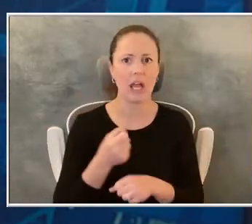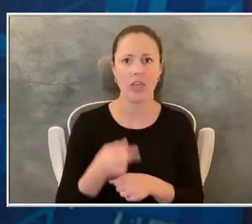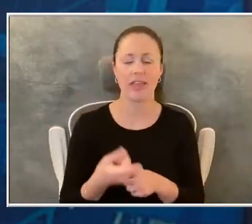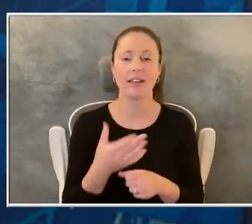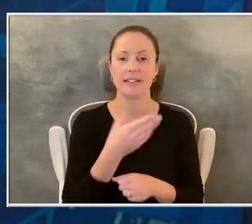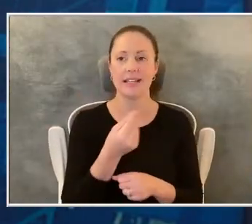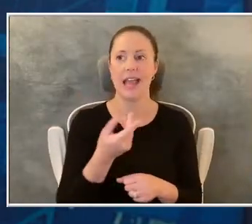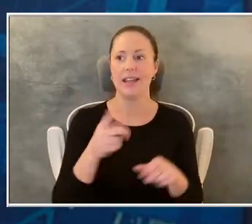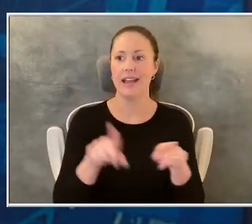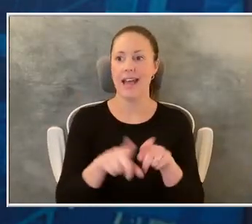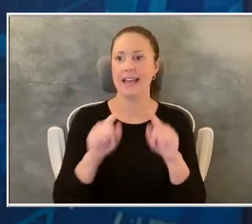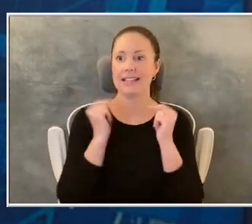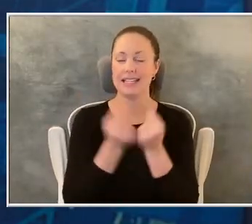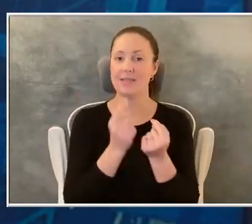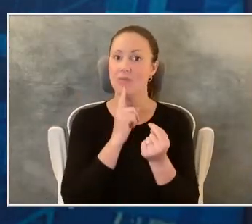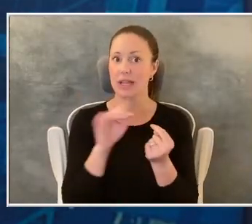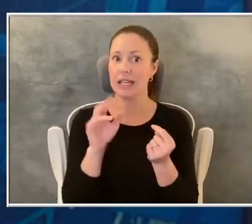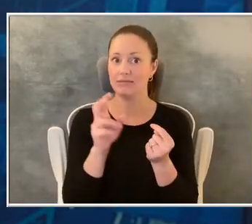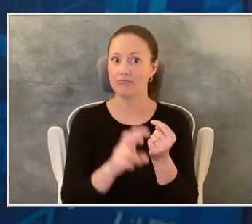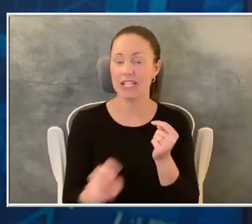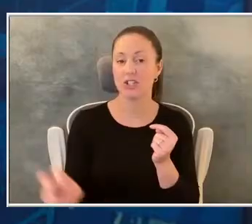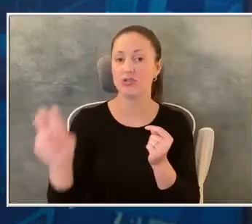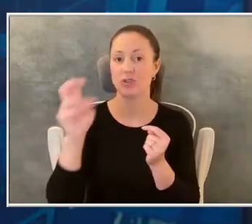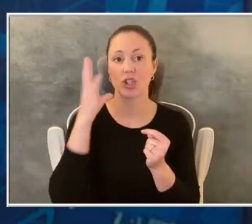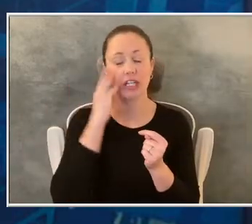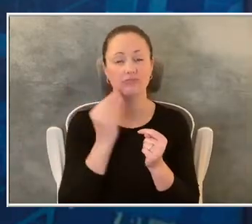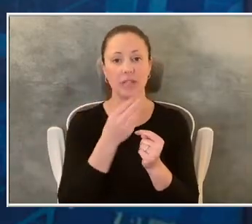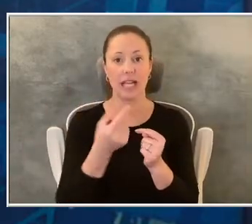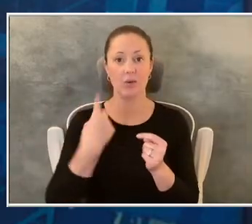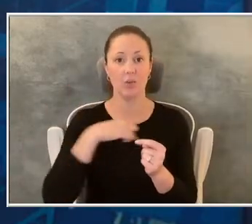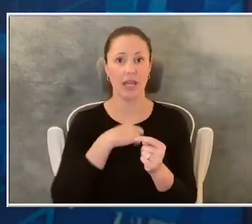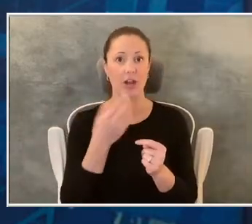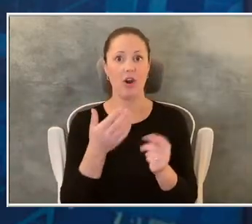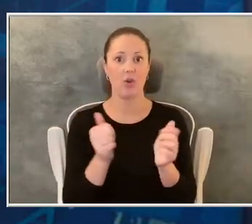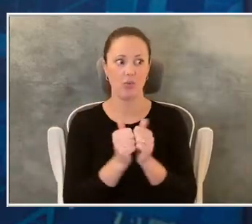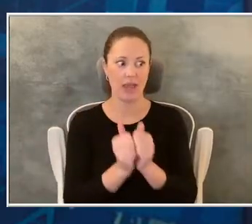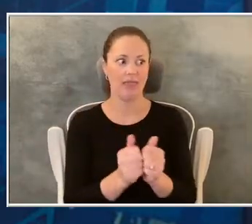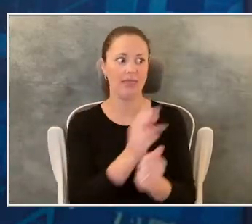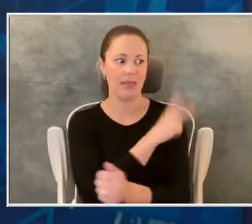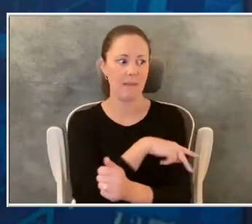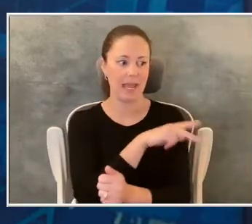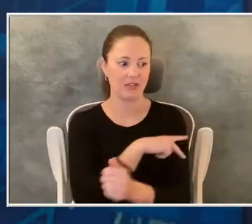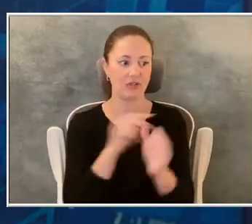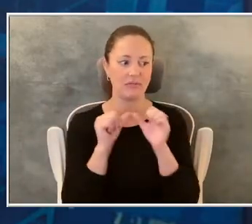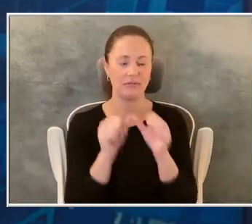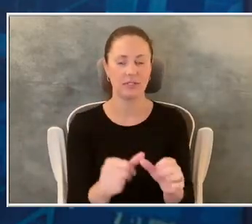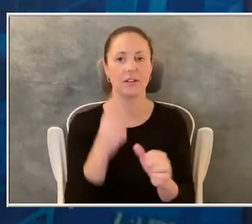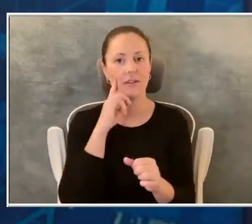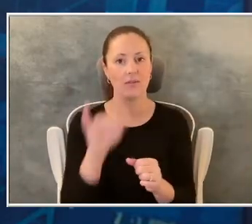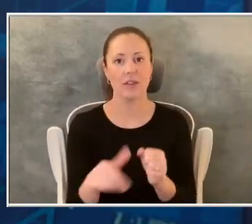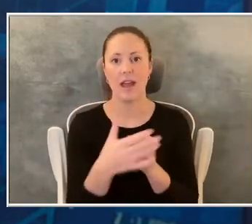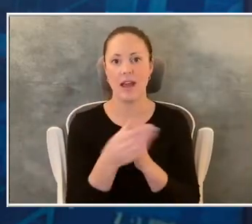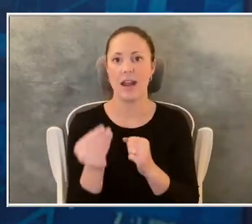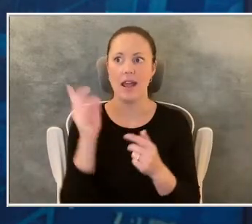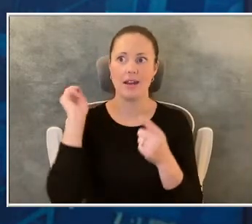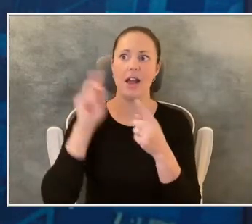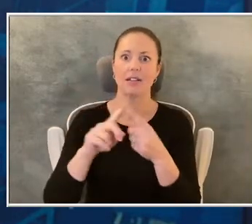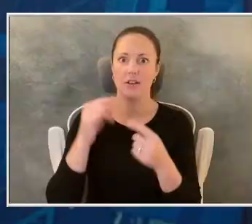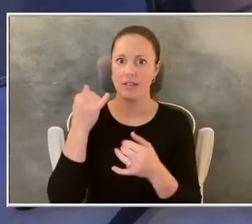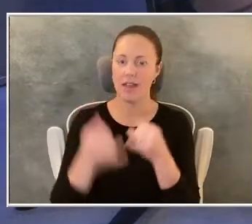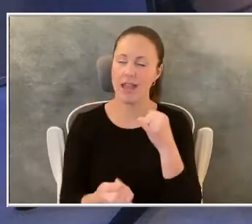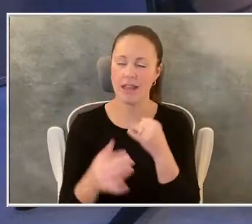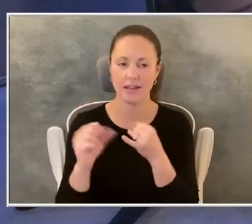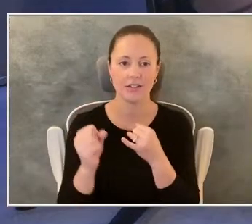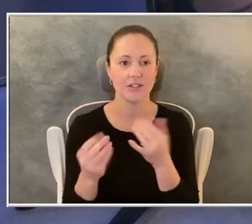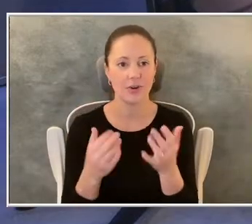like, it is a journey, and we are with our patients along this entire marathon and until the very end. So. Well,